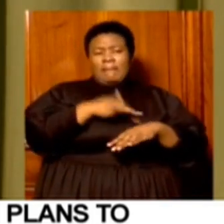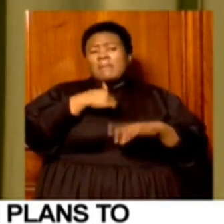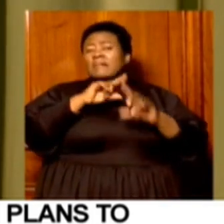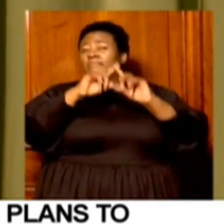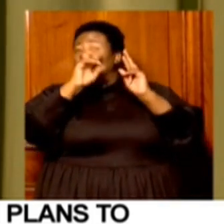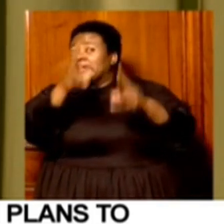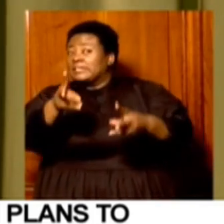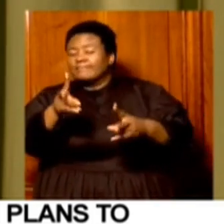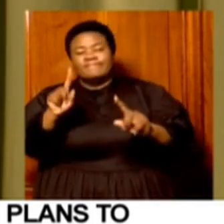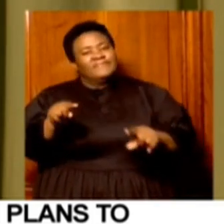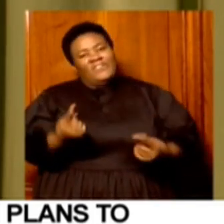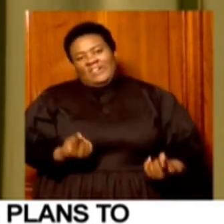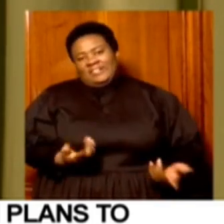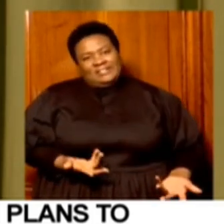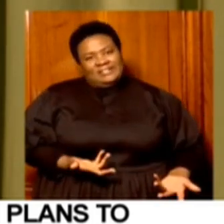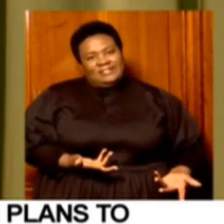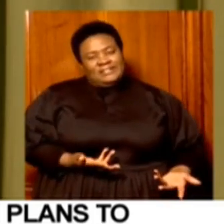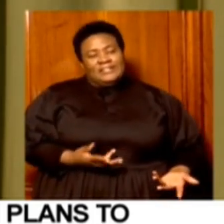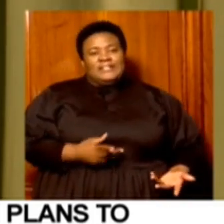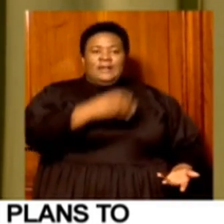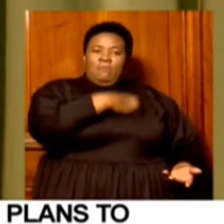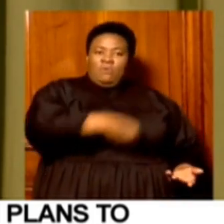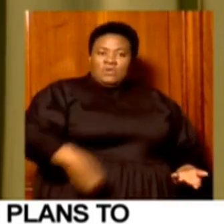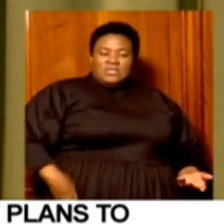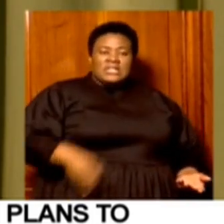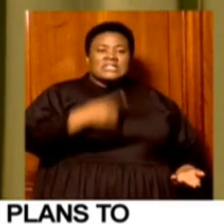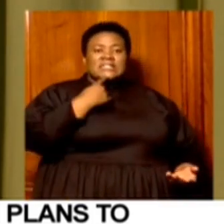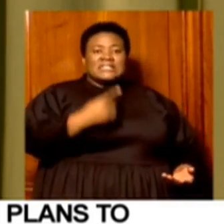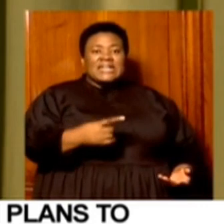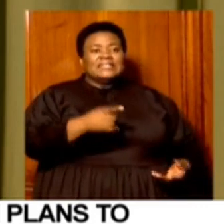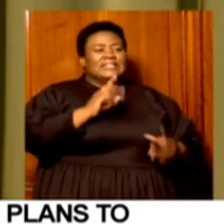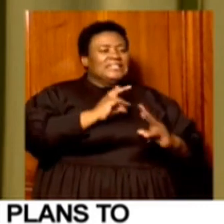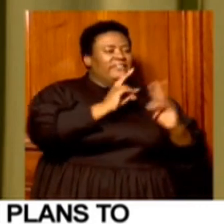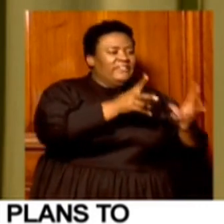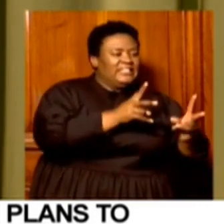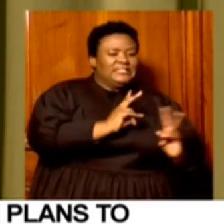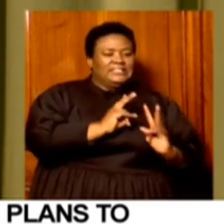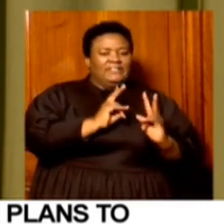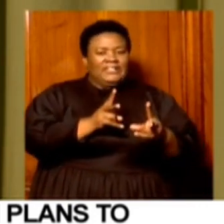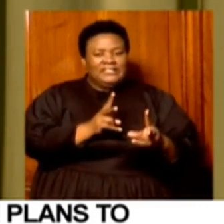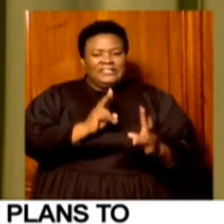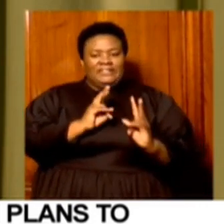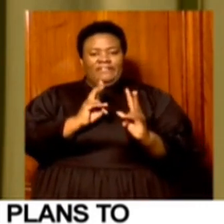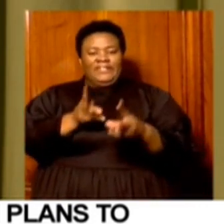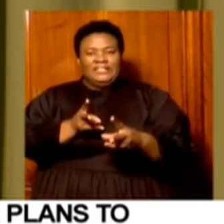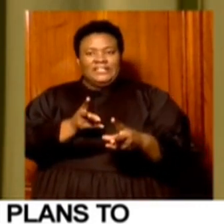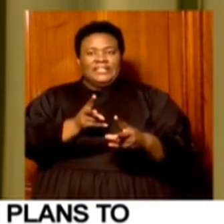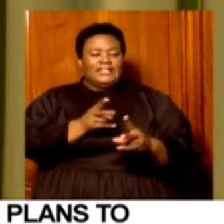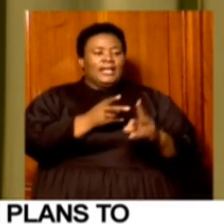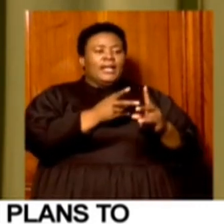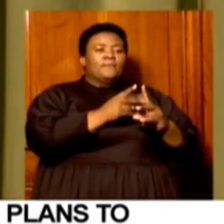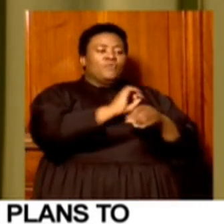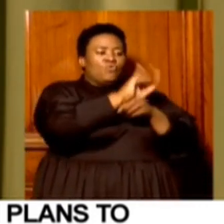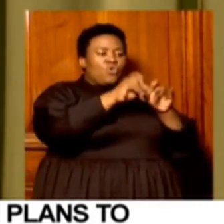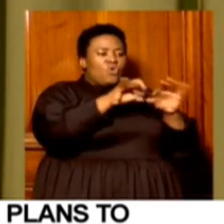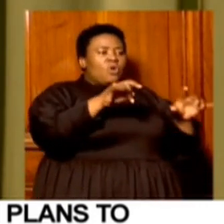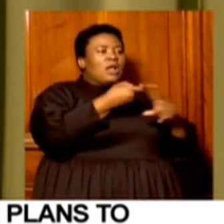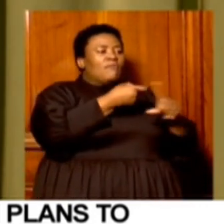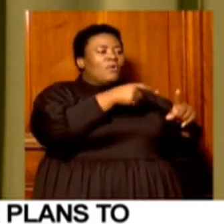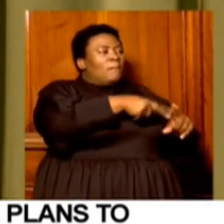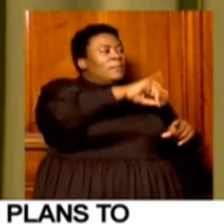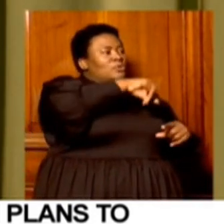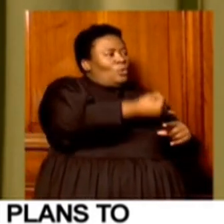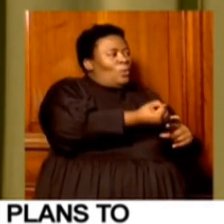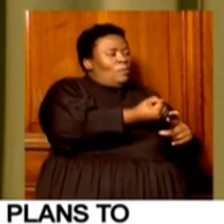go there. The president have said these visits, you take corona from Joburg,